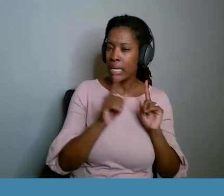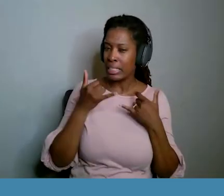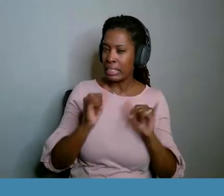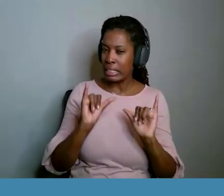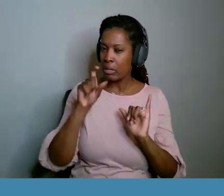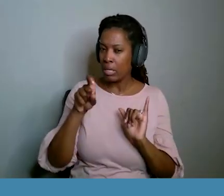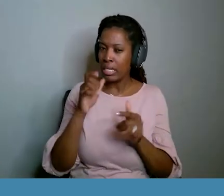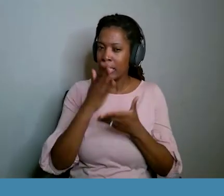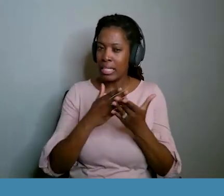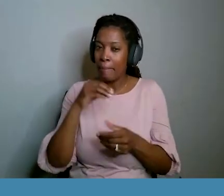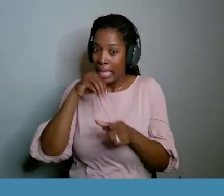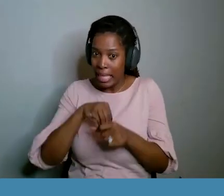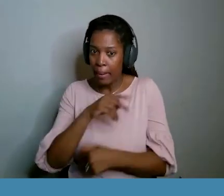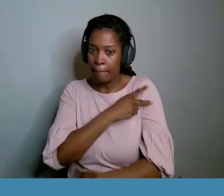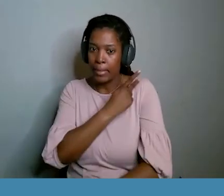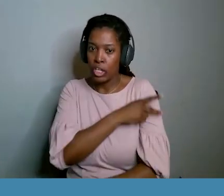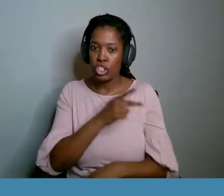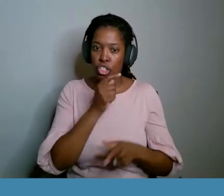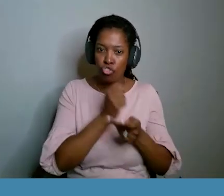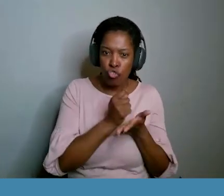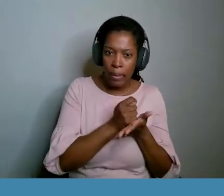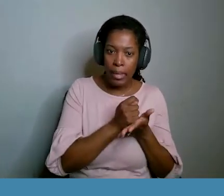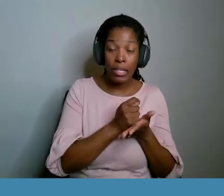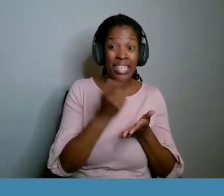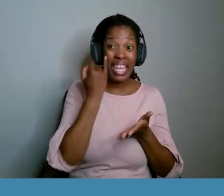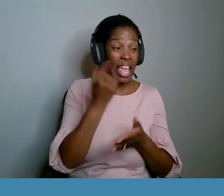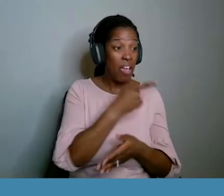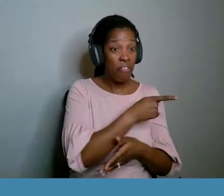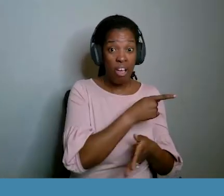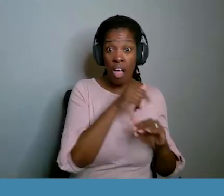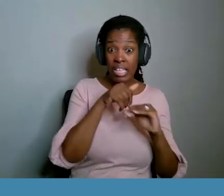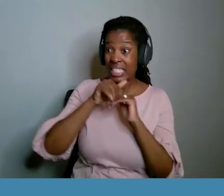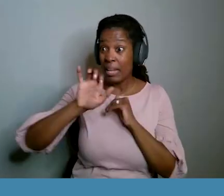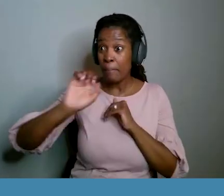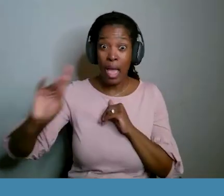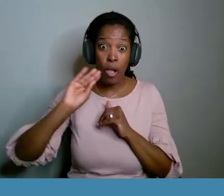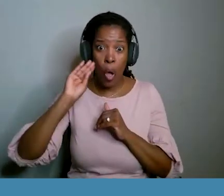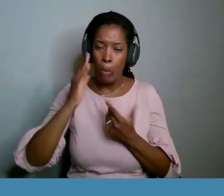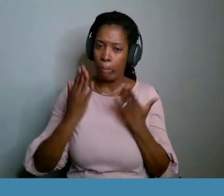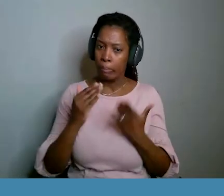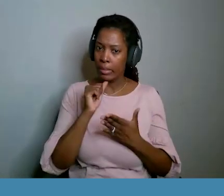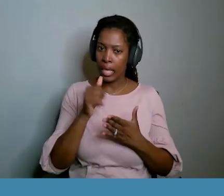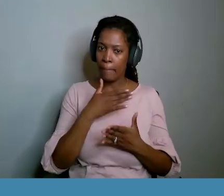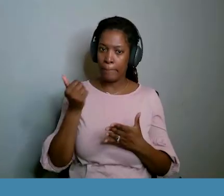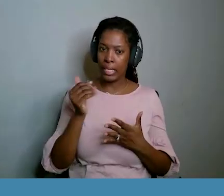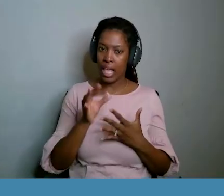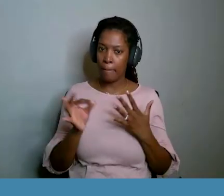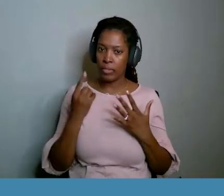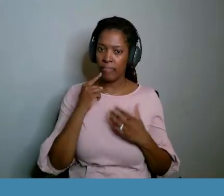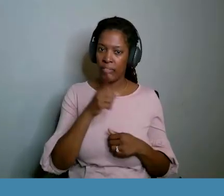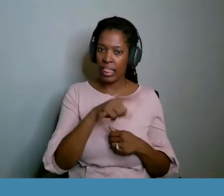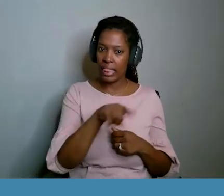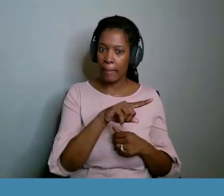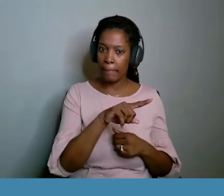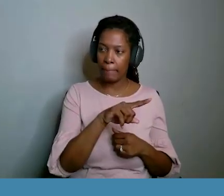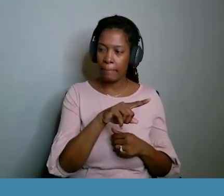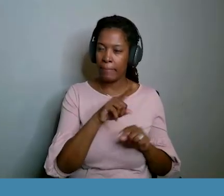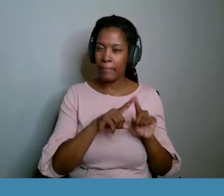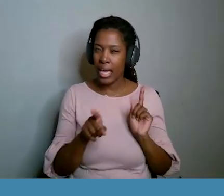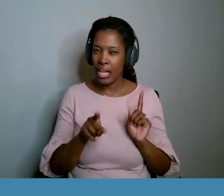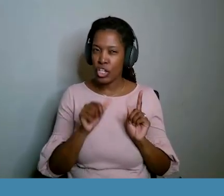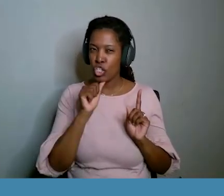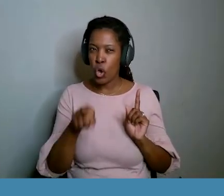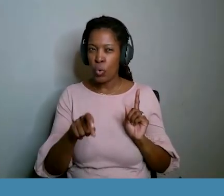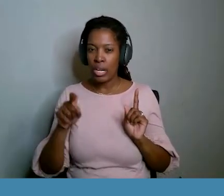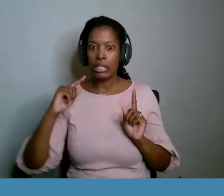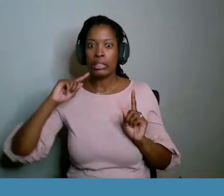inpatient care and treatment, whereas sending them back to the community maybe isn't the best option for them. But they don't need a high